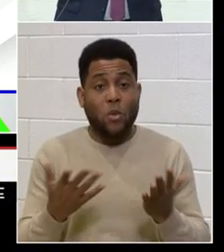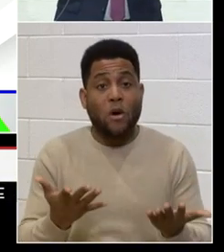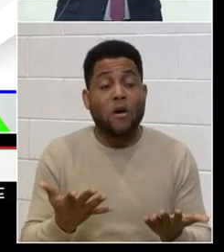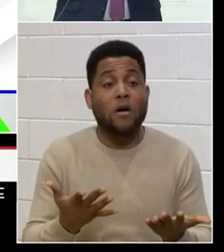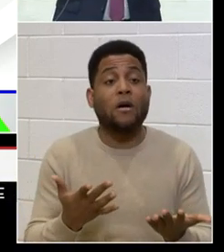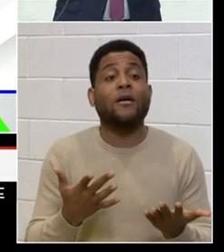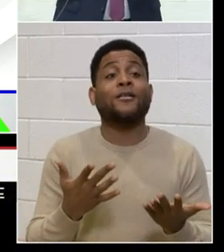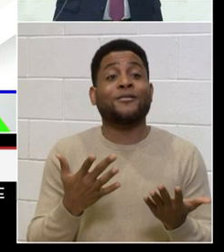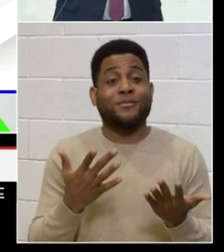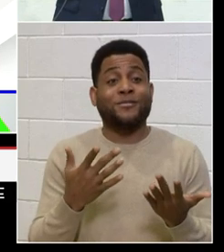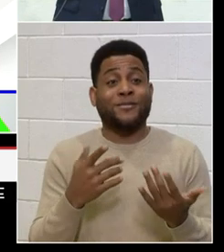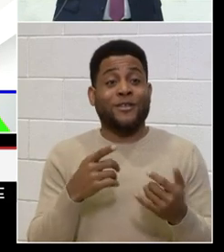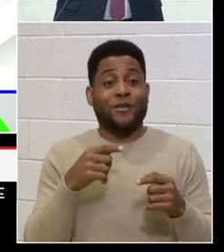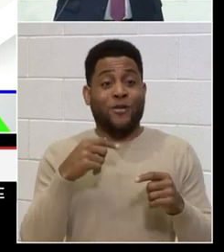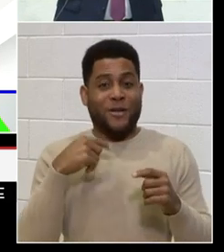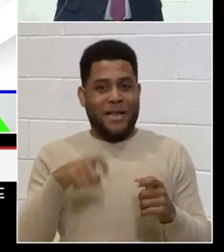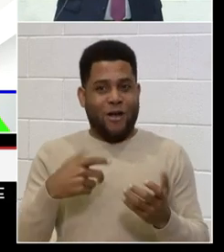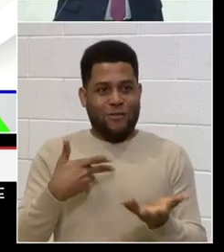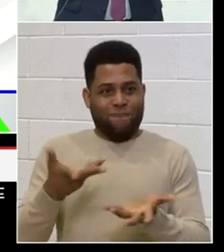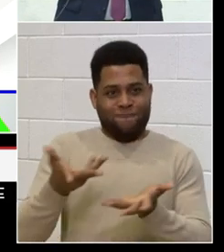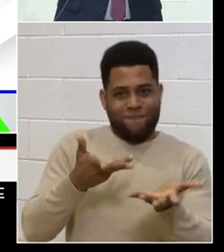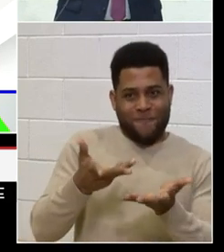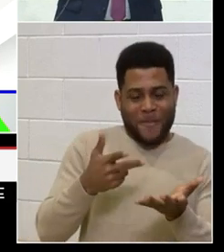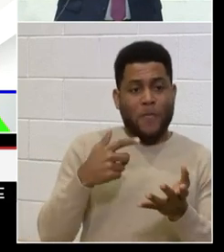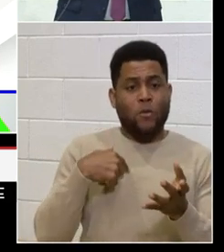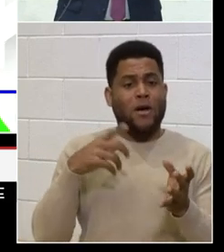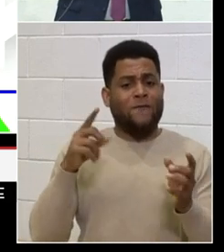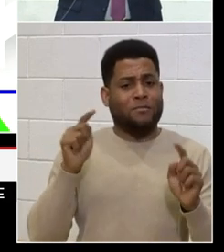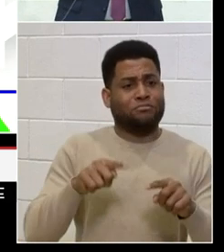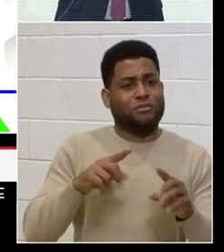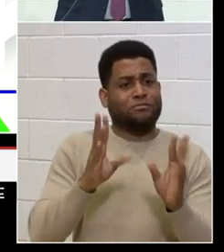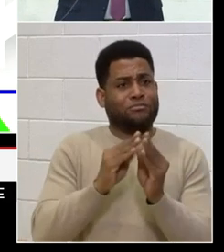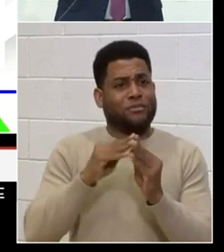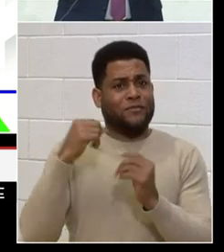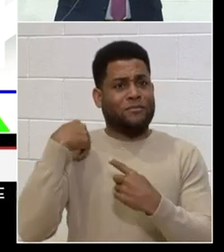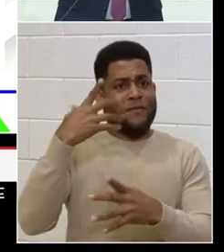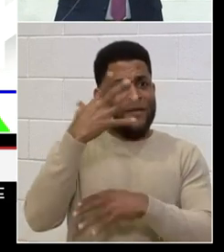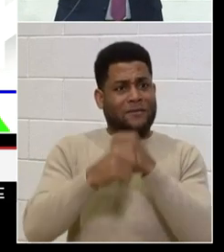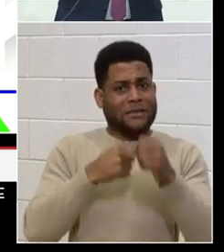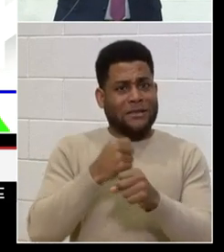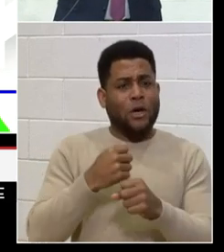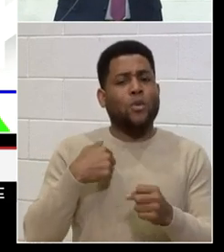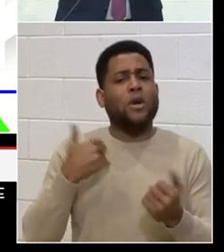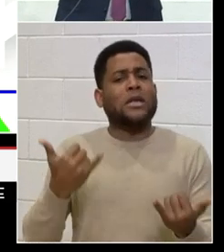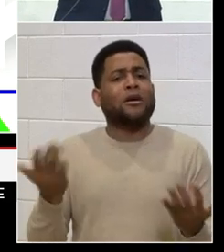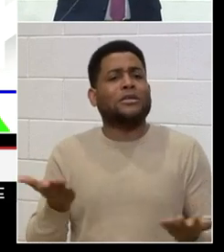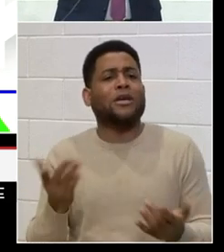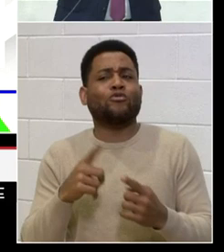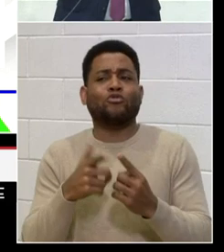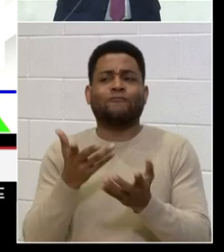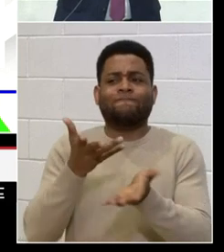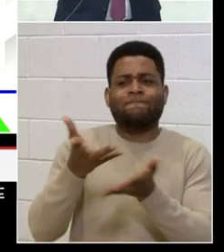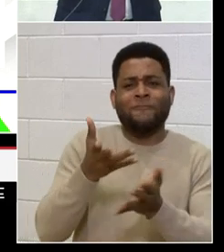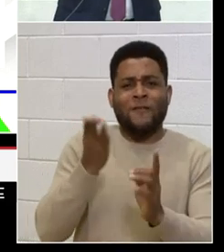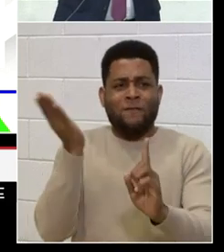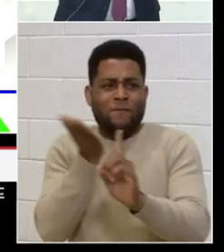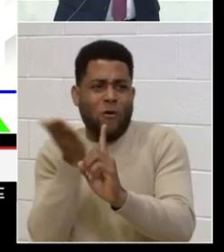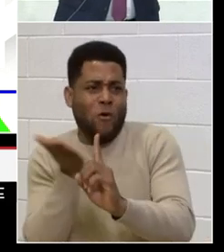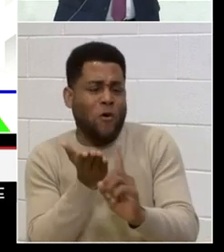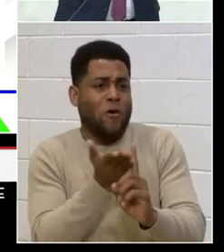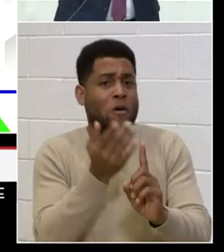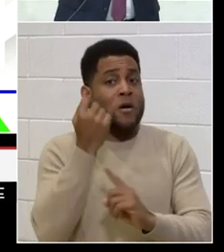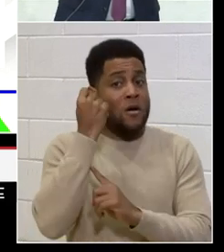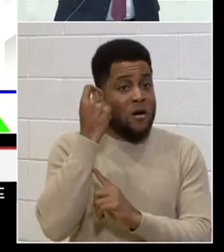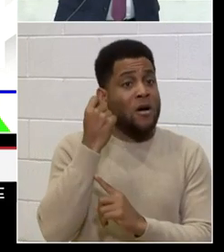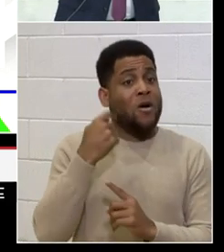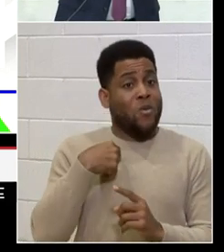years now. I know you're here to advocate for new and for more, and I respect that. We have to first be able to bridge $900 million for 1